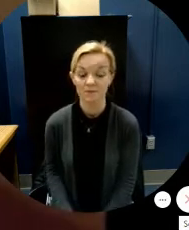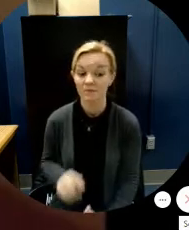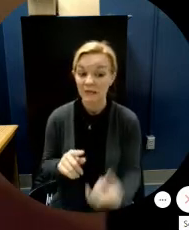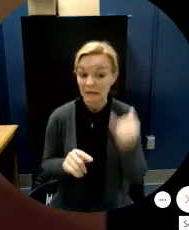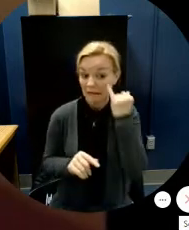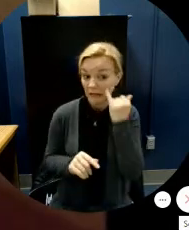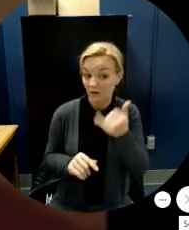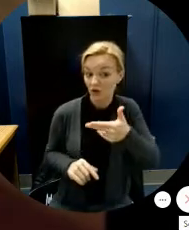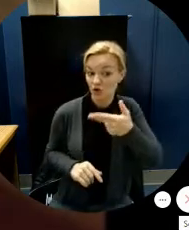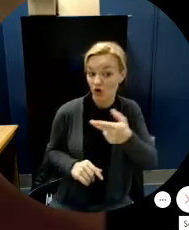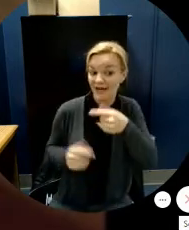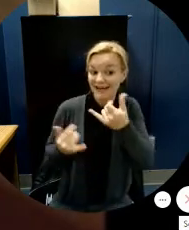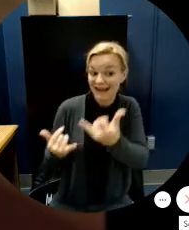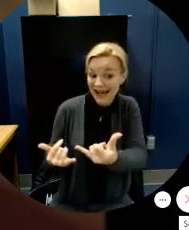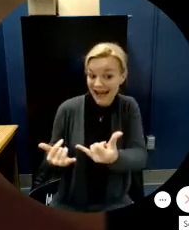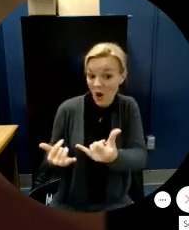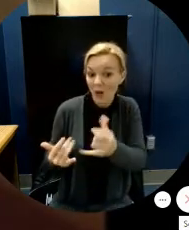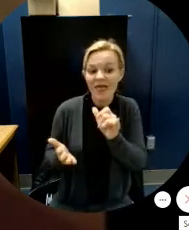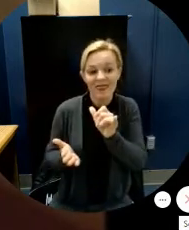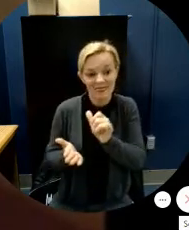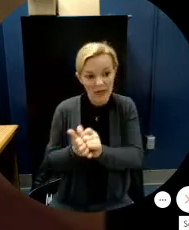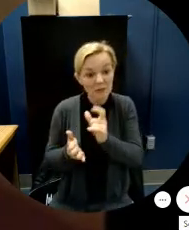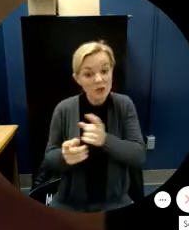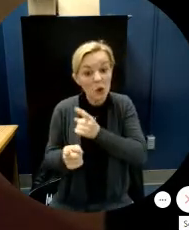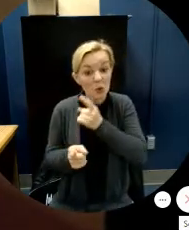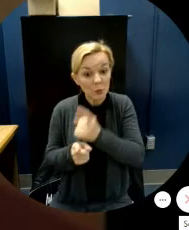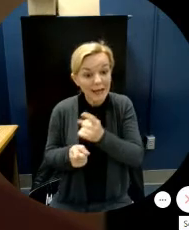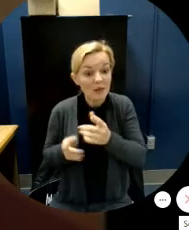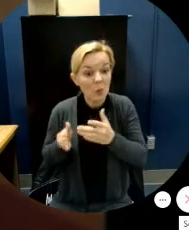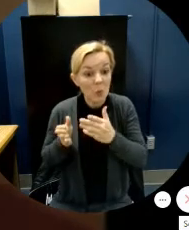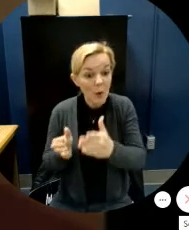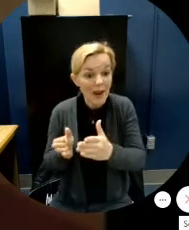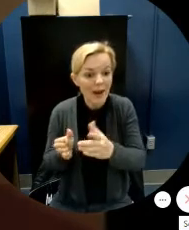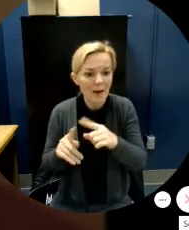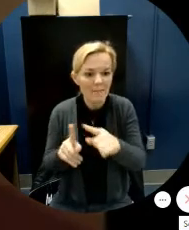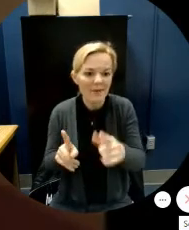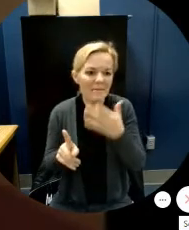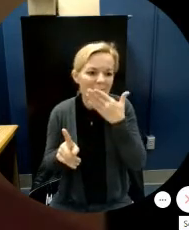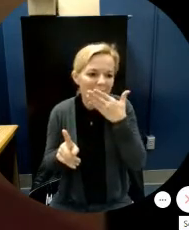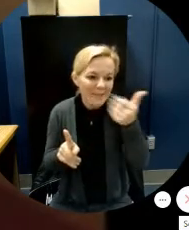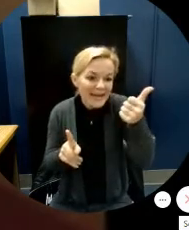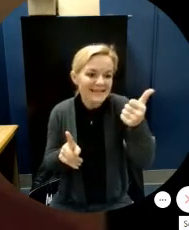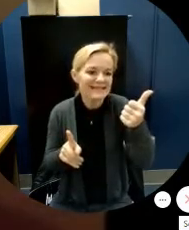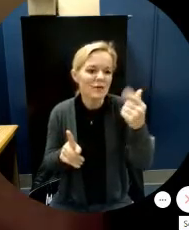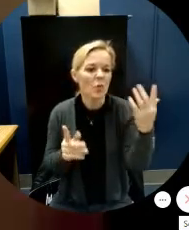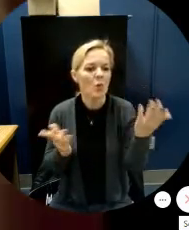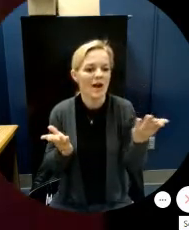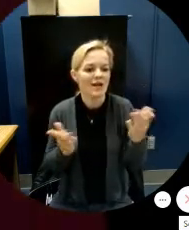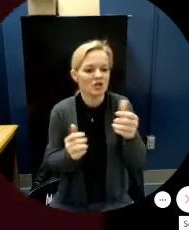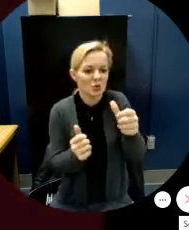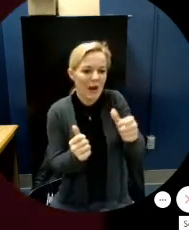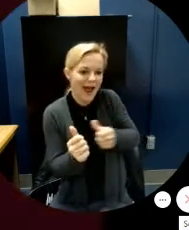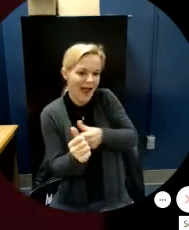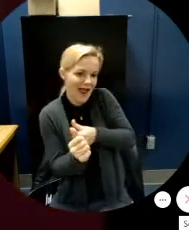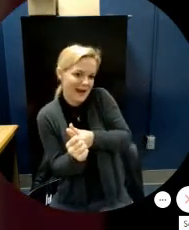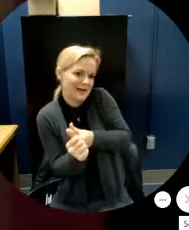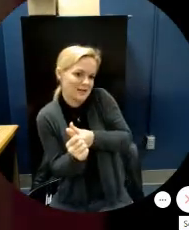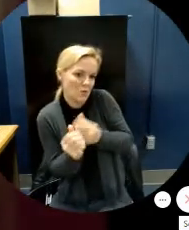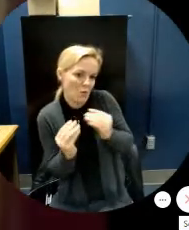If you shot here, it was tactically correct, although taking cover would probably be safer.